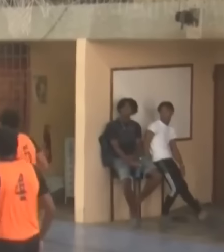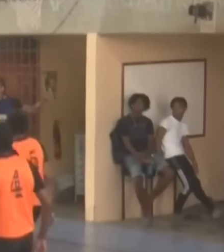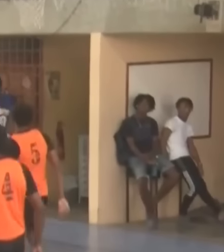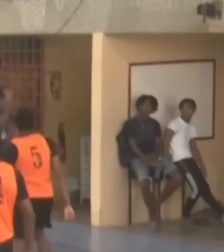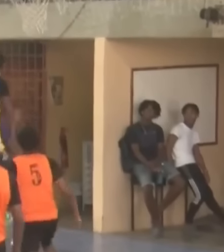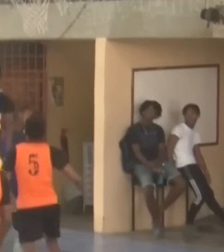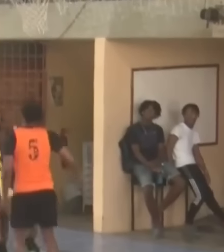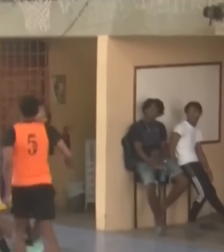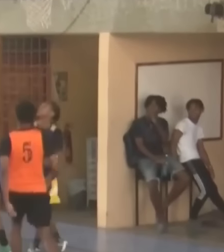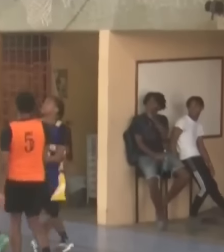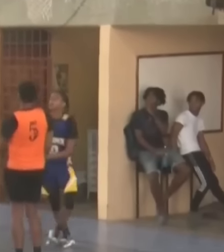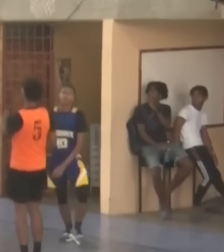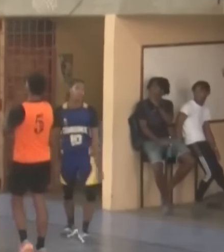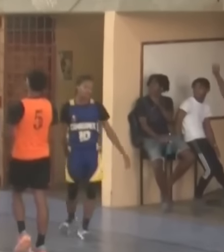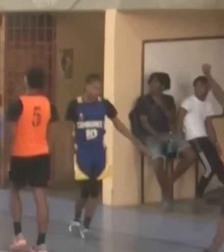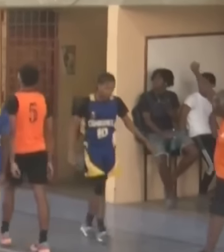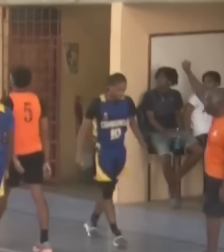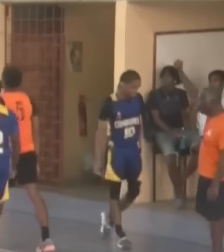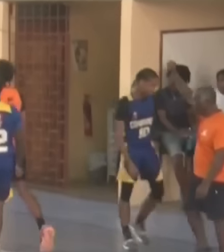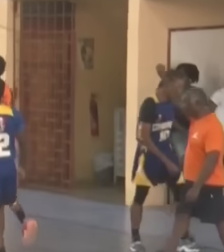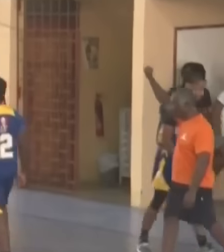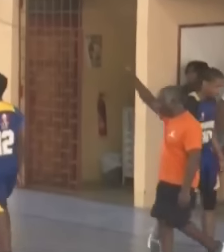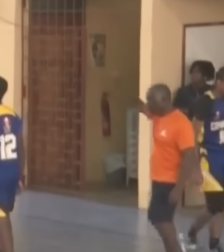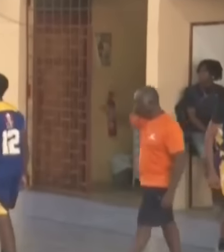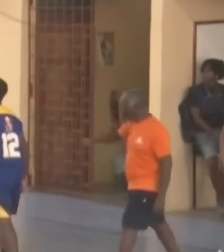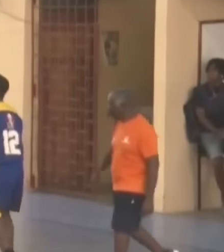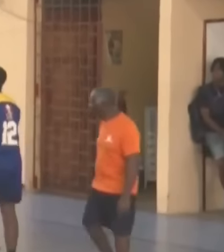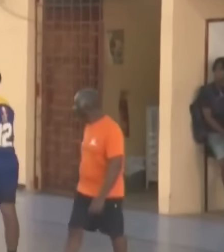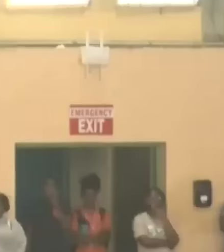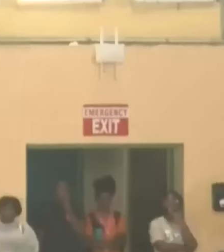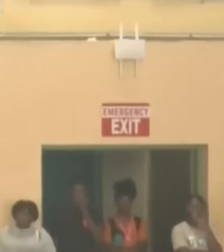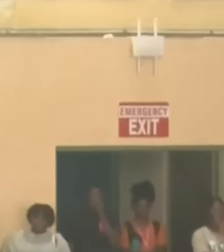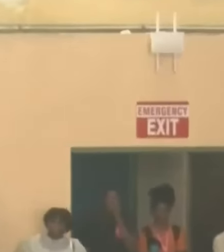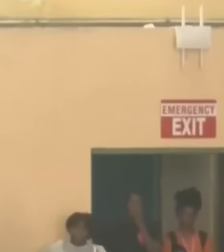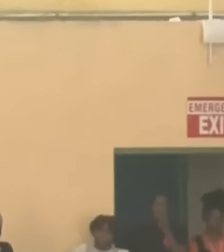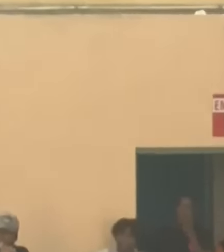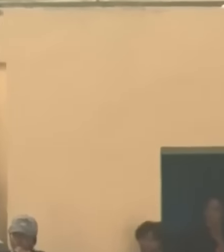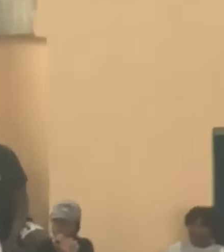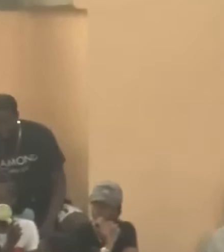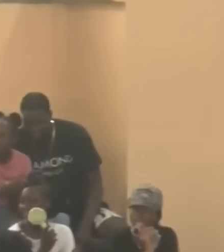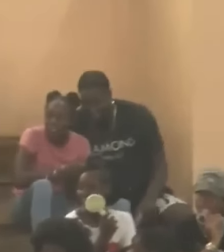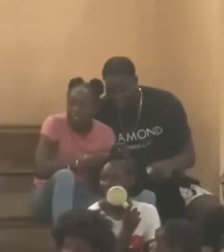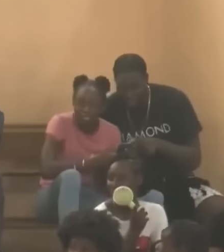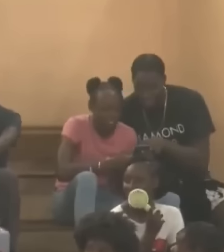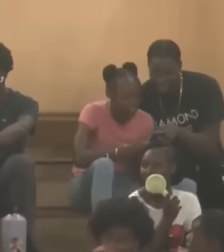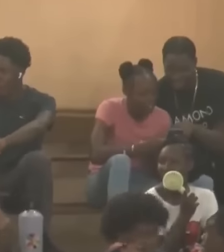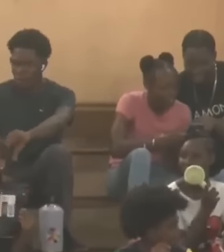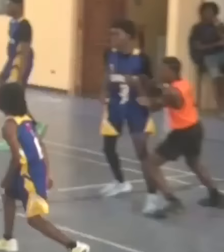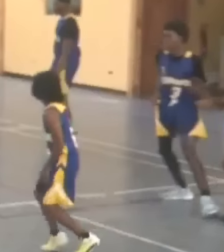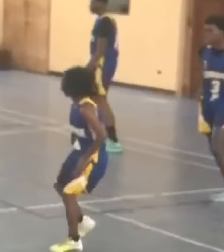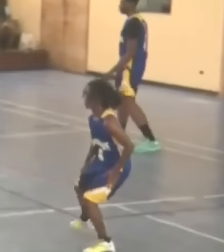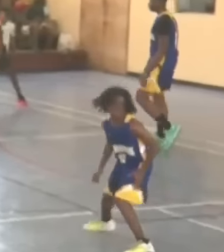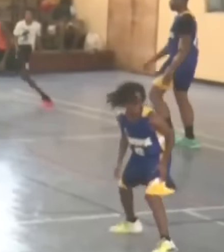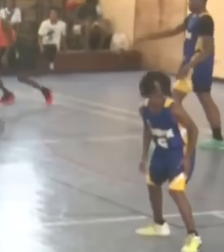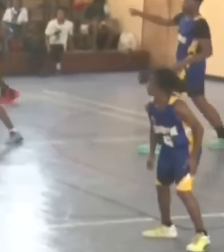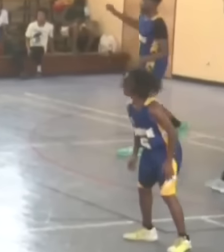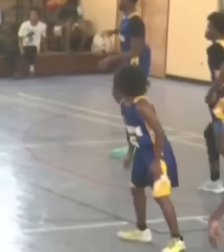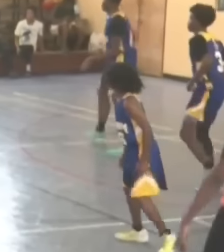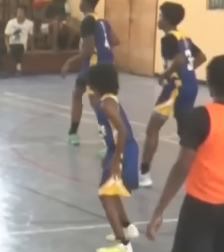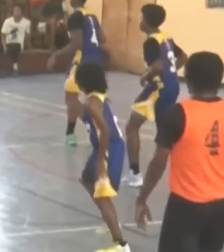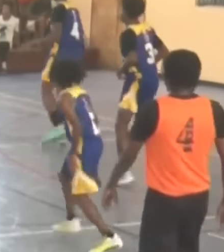the process, but Griffith lets him know there is more of that to come. The crowd fully engaged.